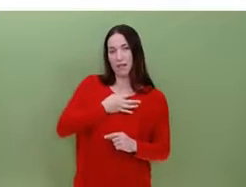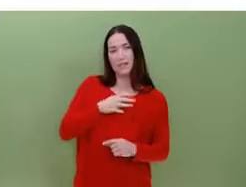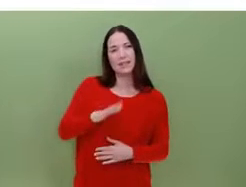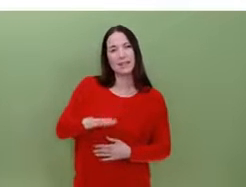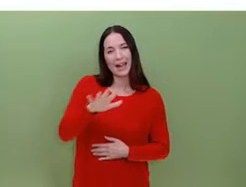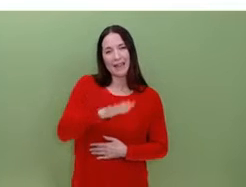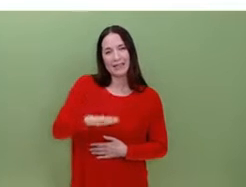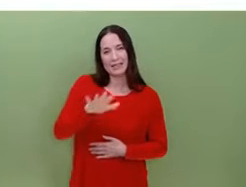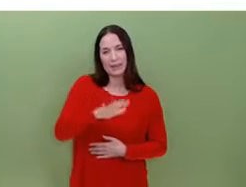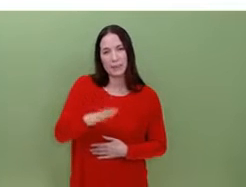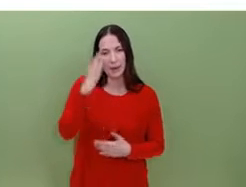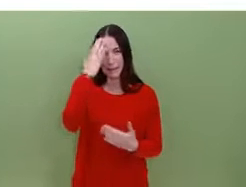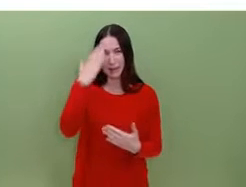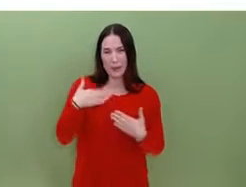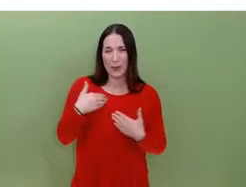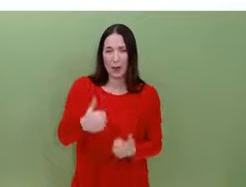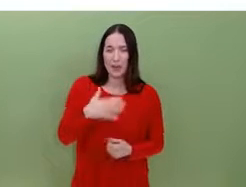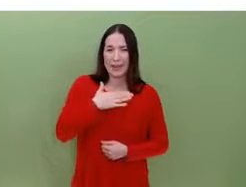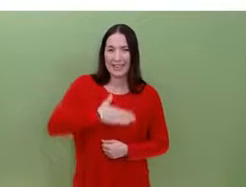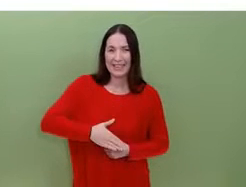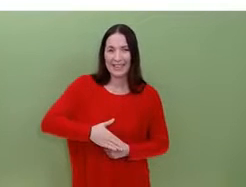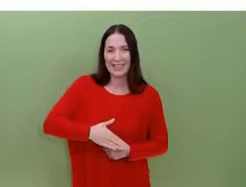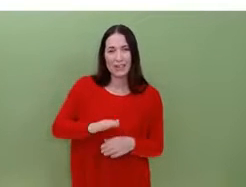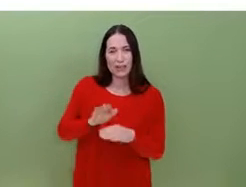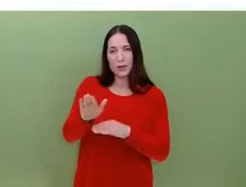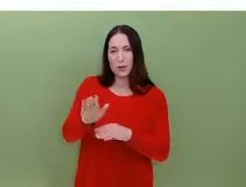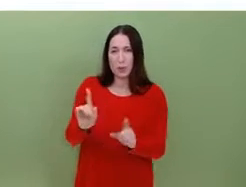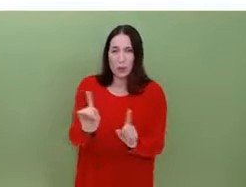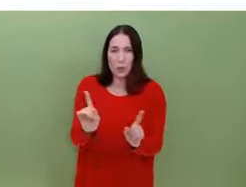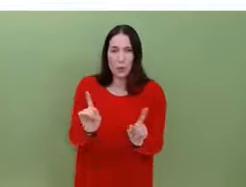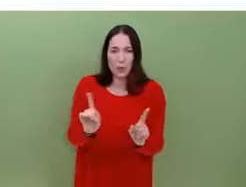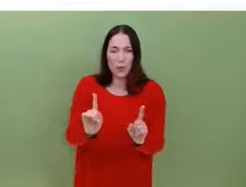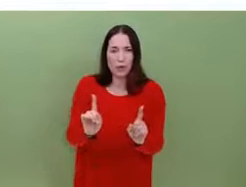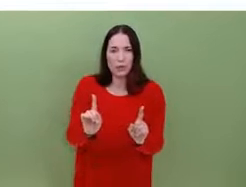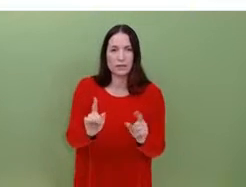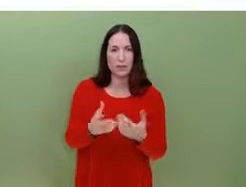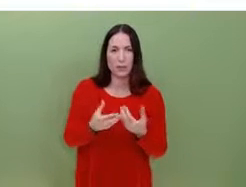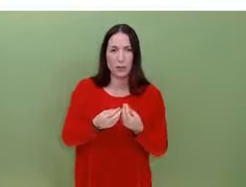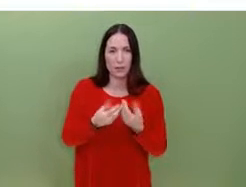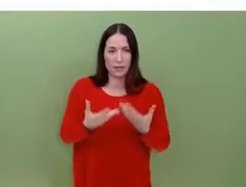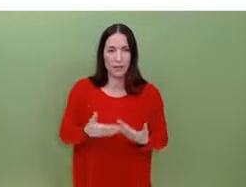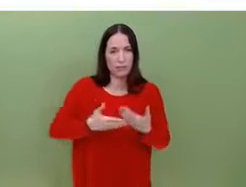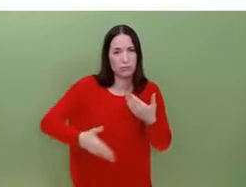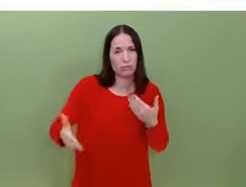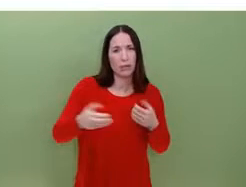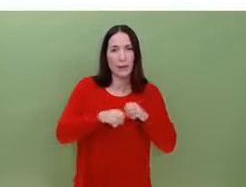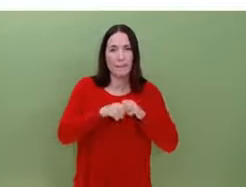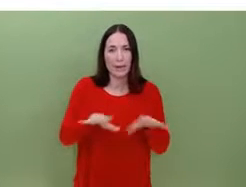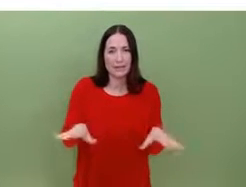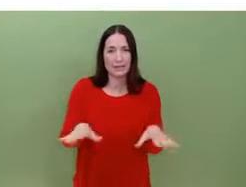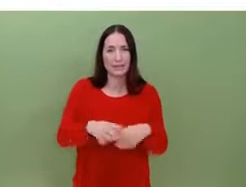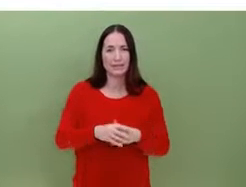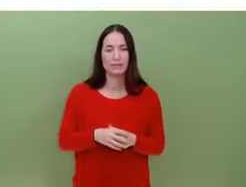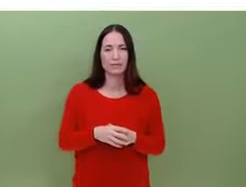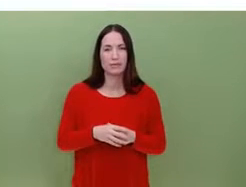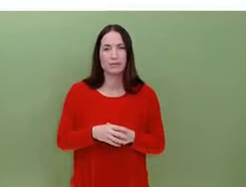mental health needs would be as a consequence of the pandemic. And at that point, I put